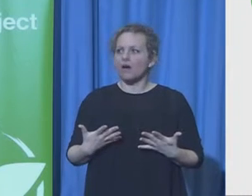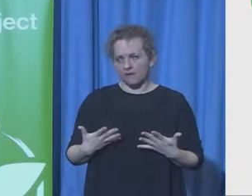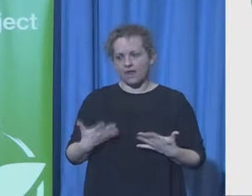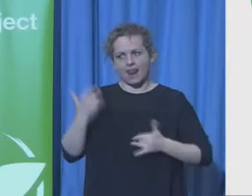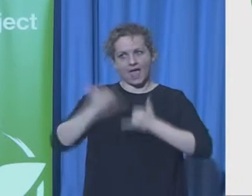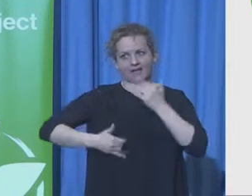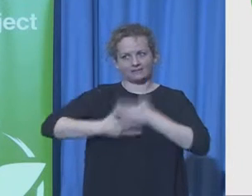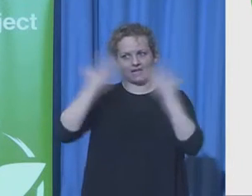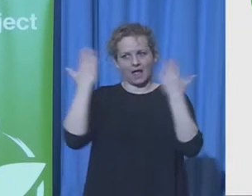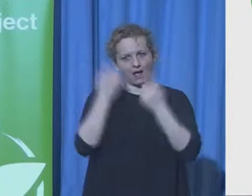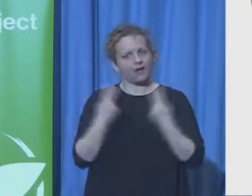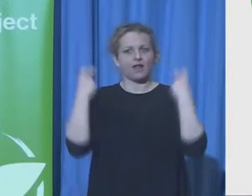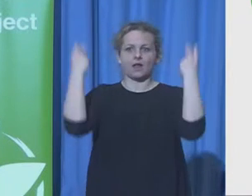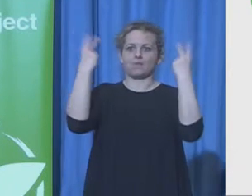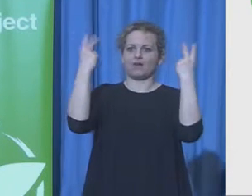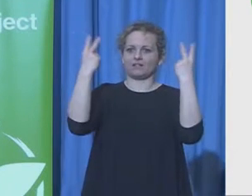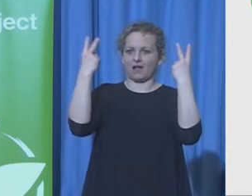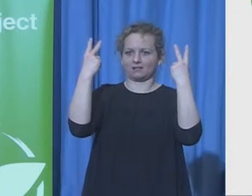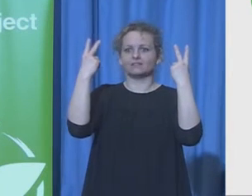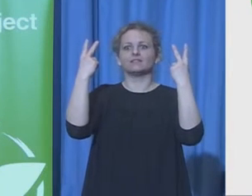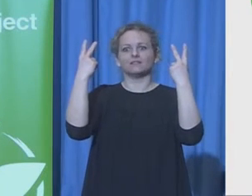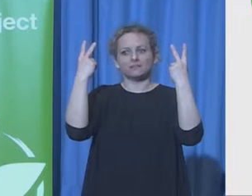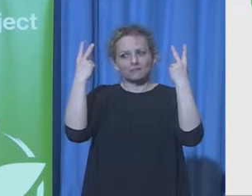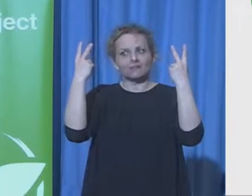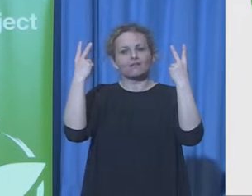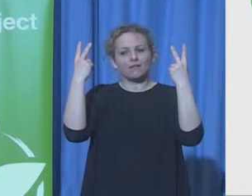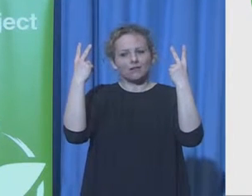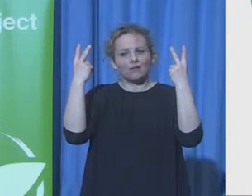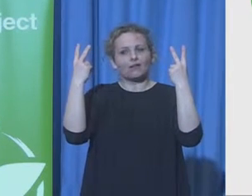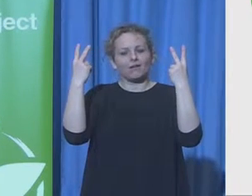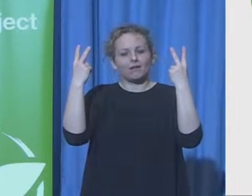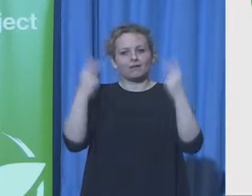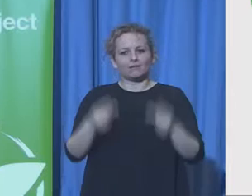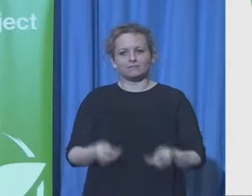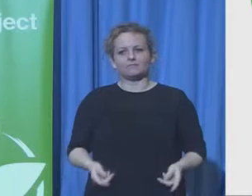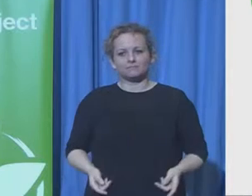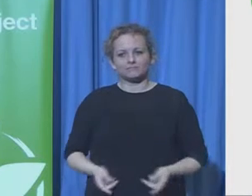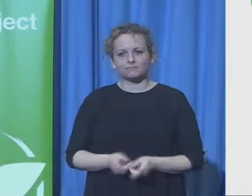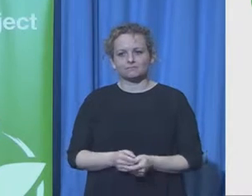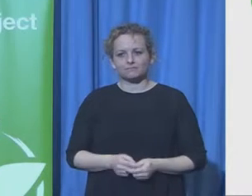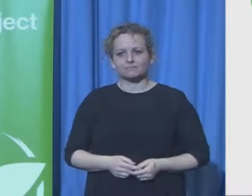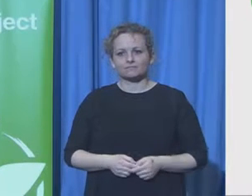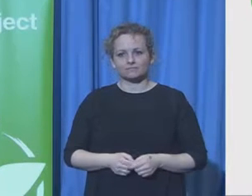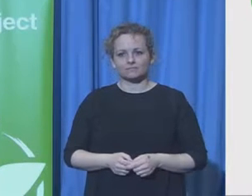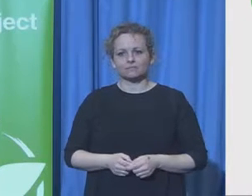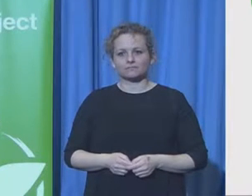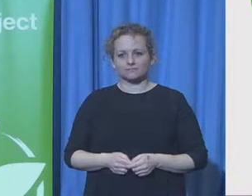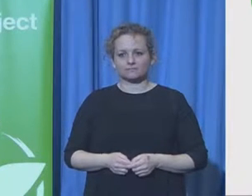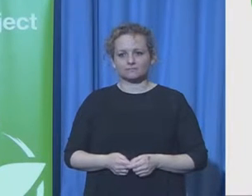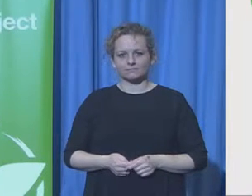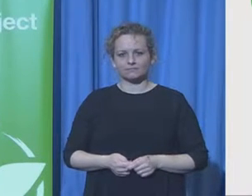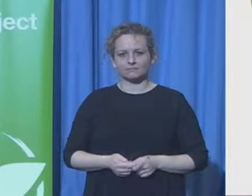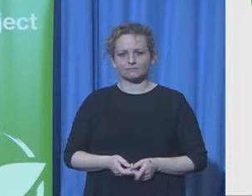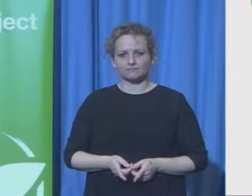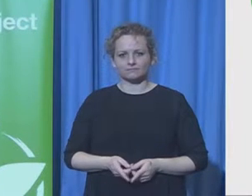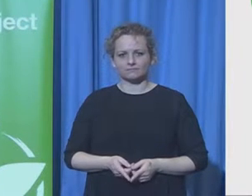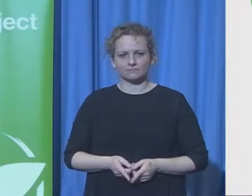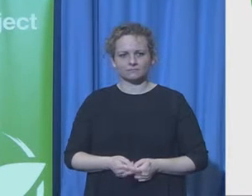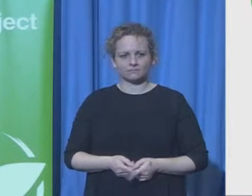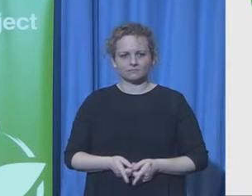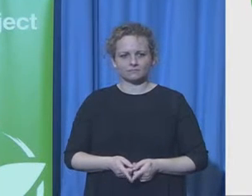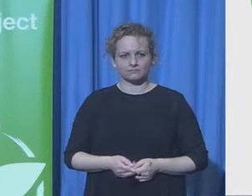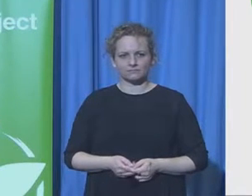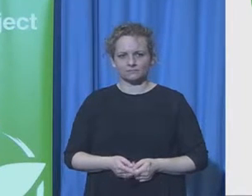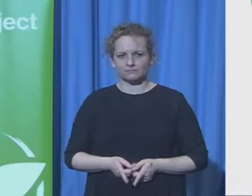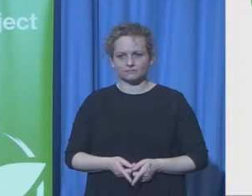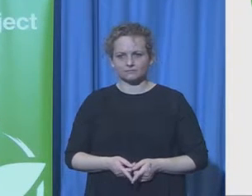So our very first speaker this morning, we thought we'd do something a little bit different. And I'm really, really delighted to introduce our first speaker this